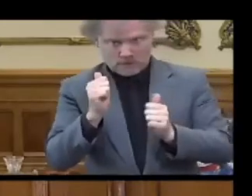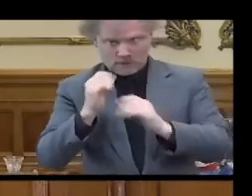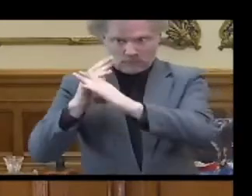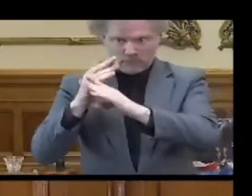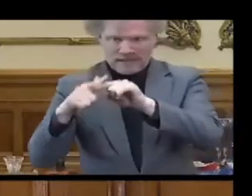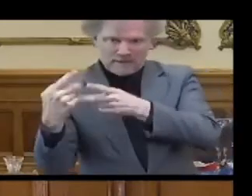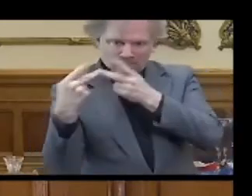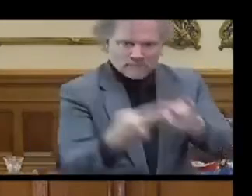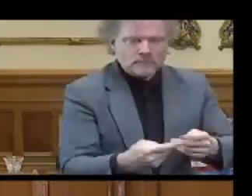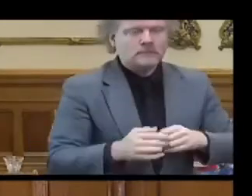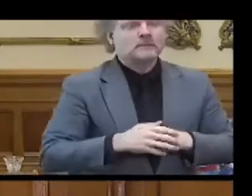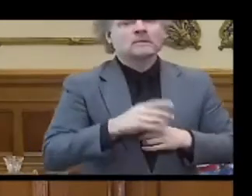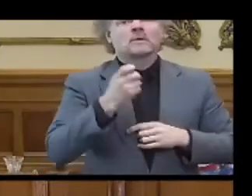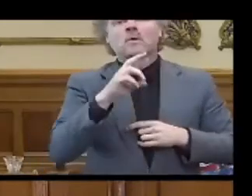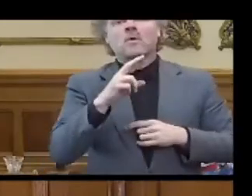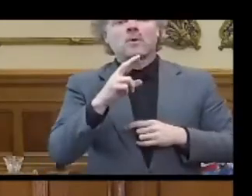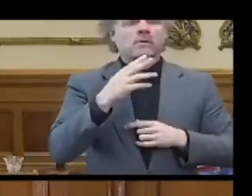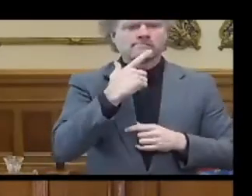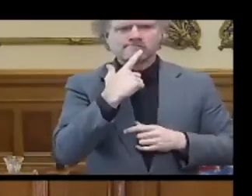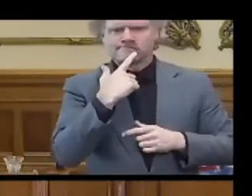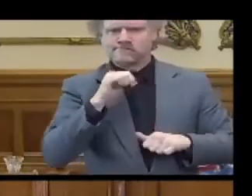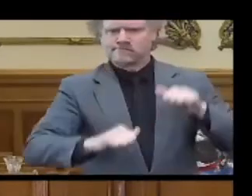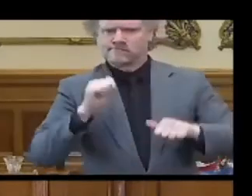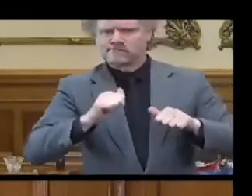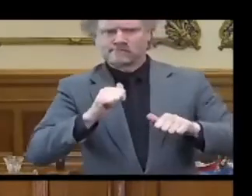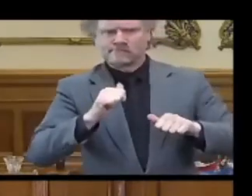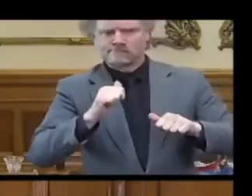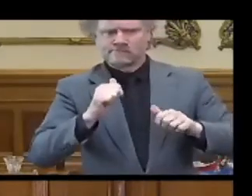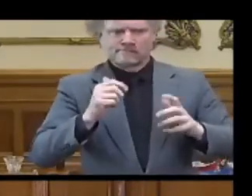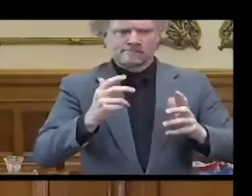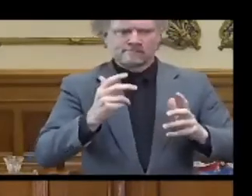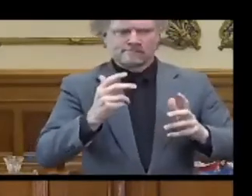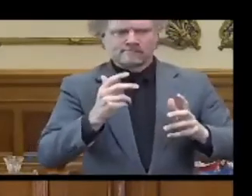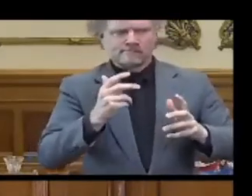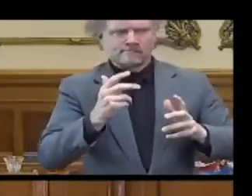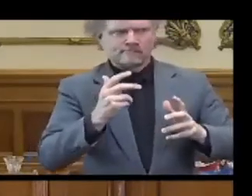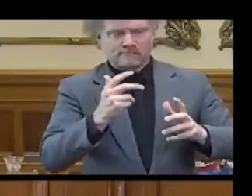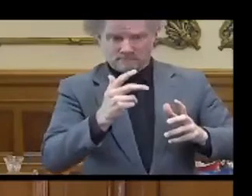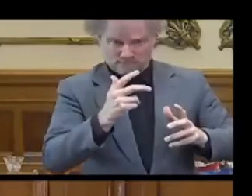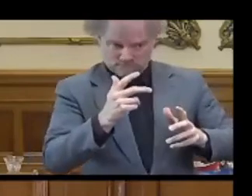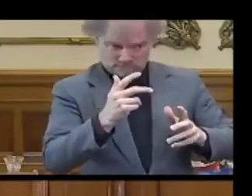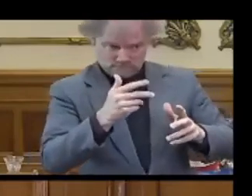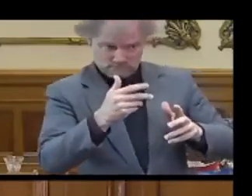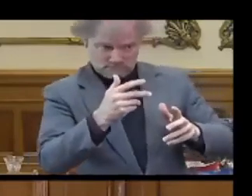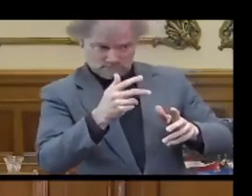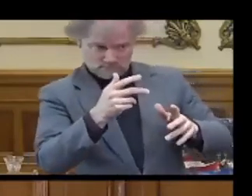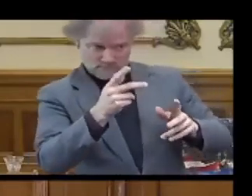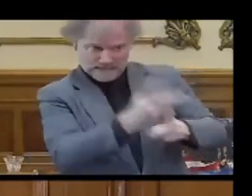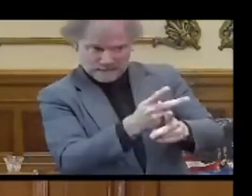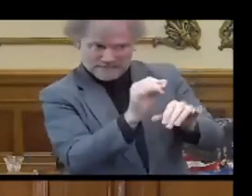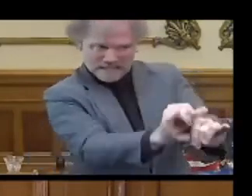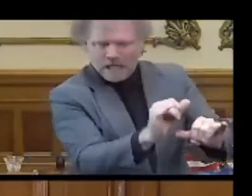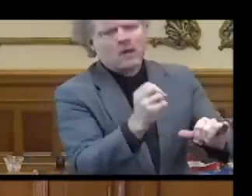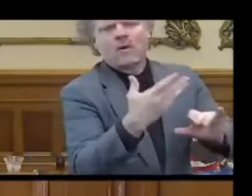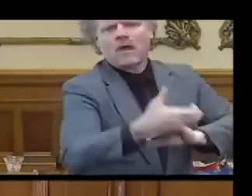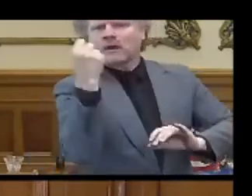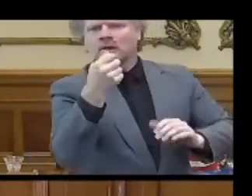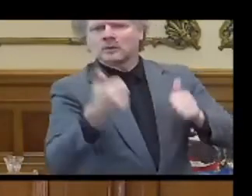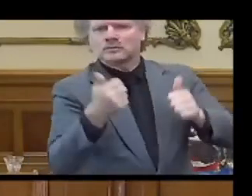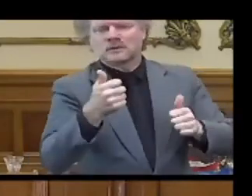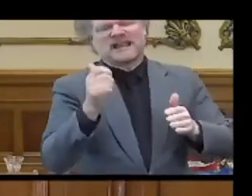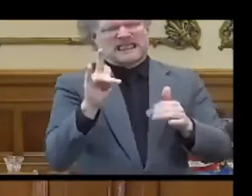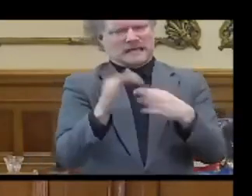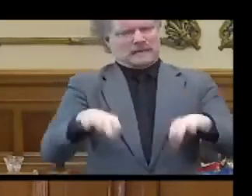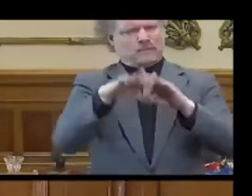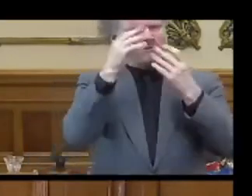not they should consider whether or not they want to have their loved one in the facility. So that's the critical information. That's